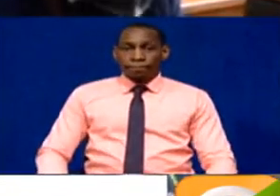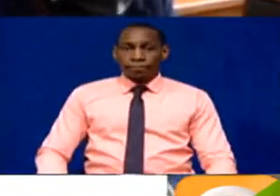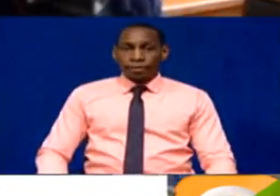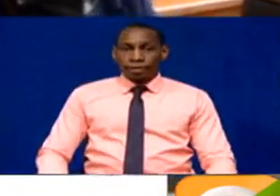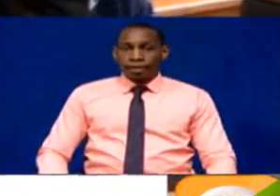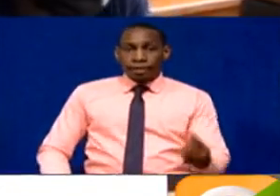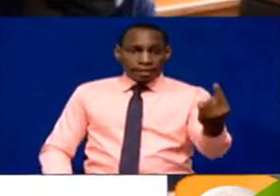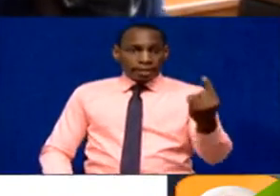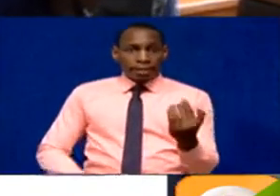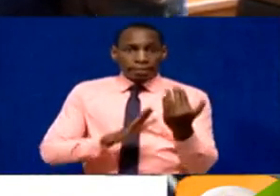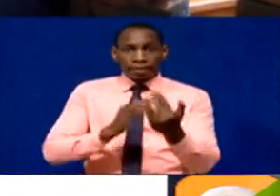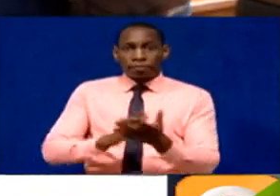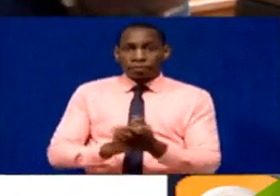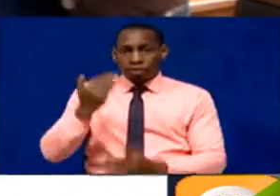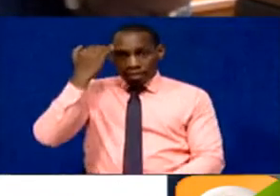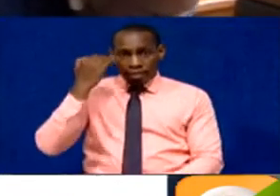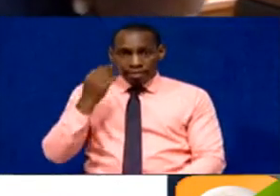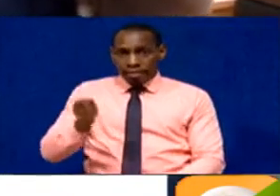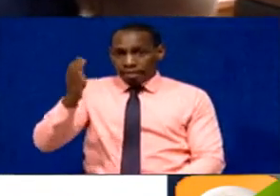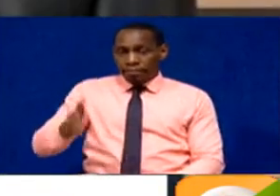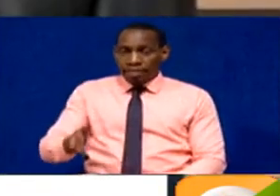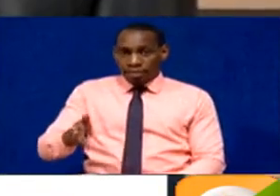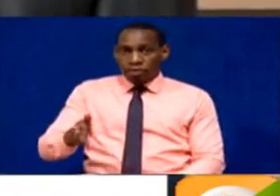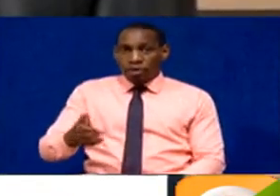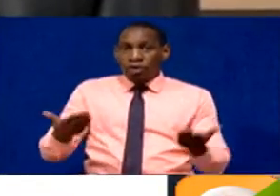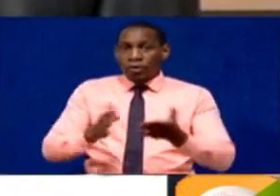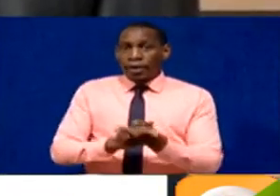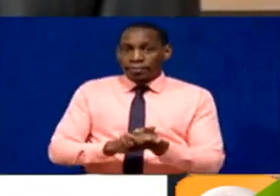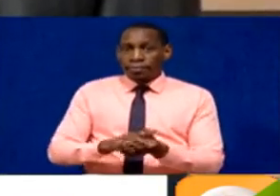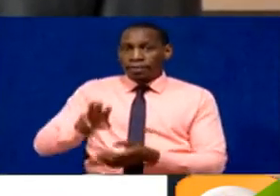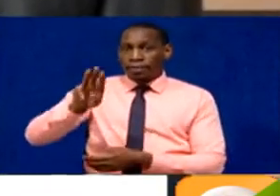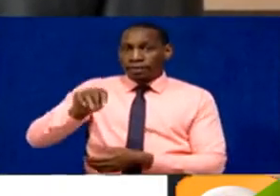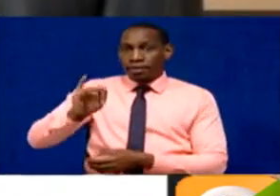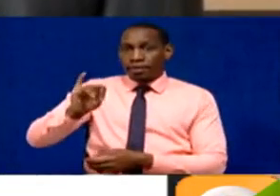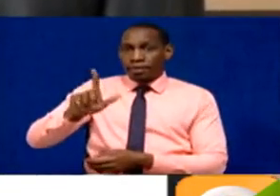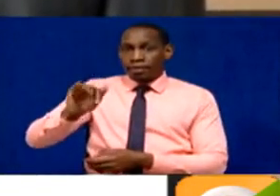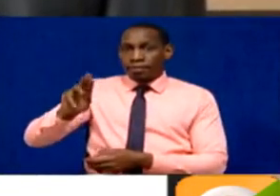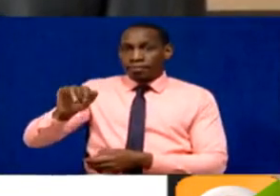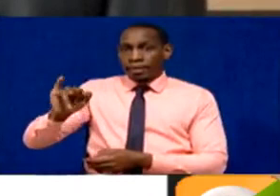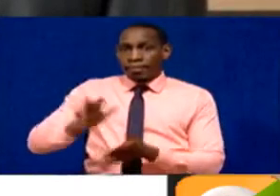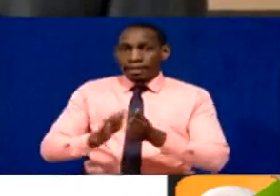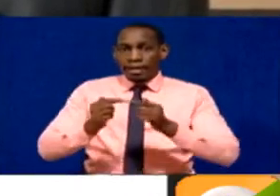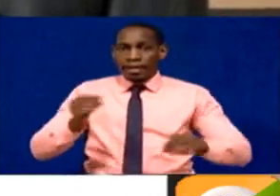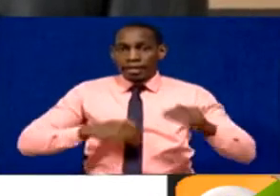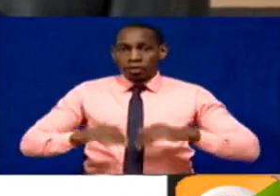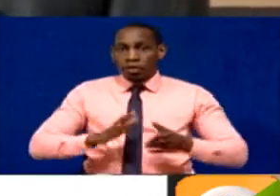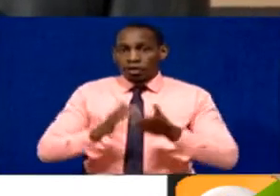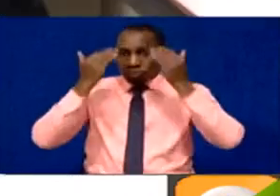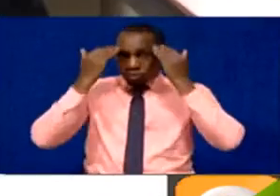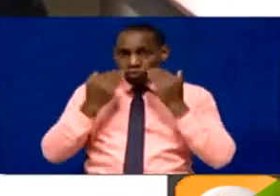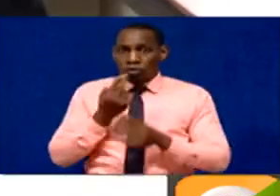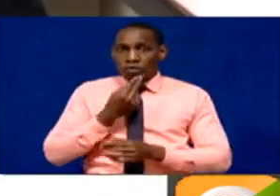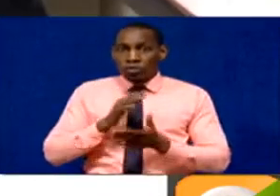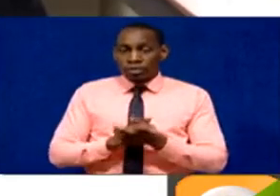demands. Appearing before Senior Principal Magistrate Eunice Nyutu at the Milimani Anti-Corruption Court on Tuesday, James